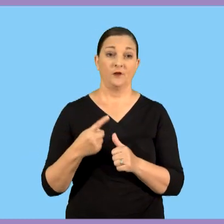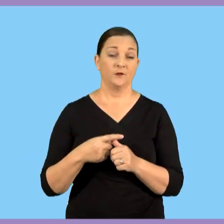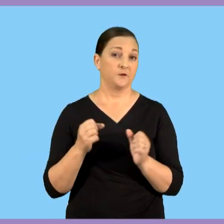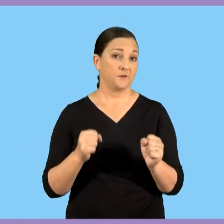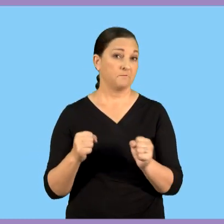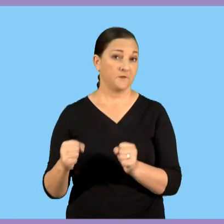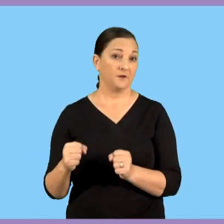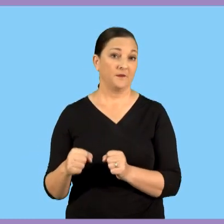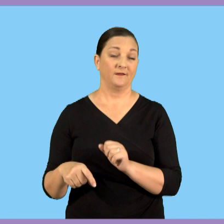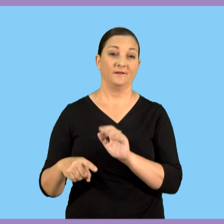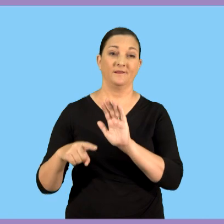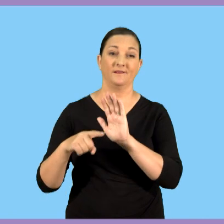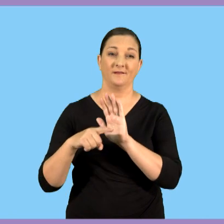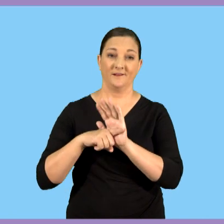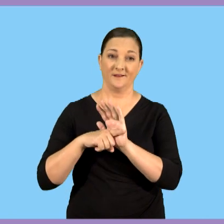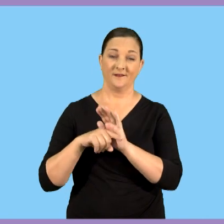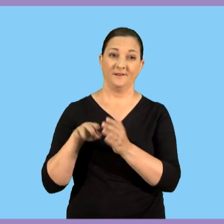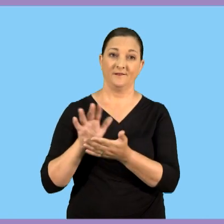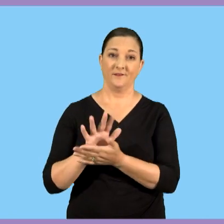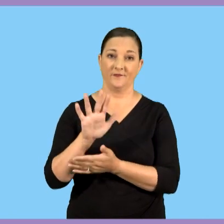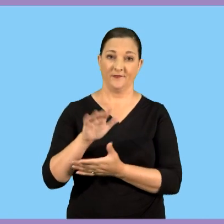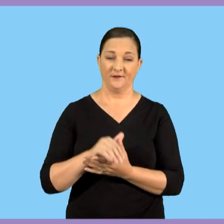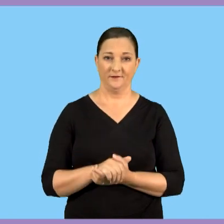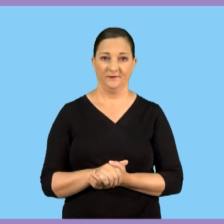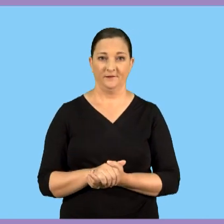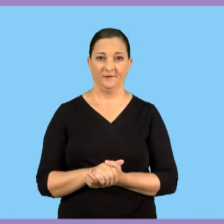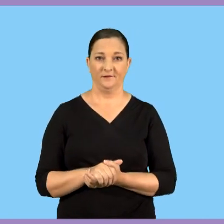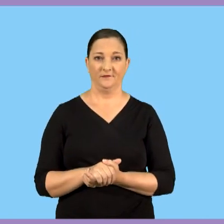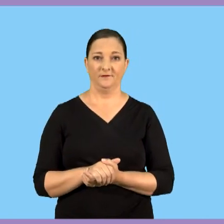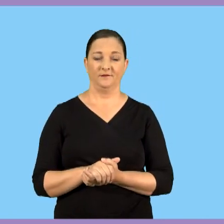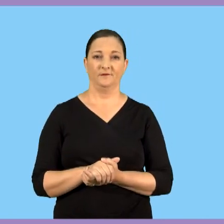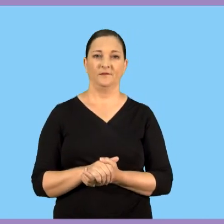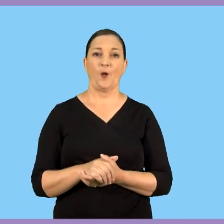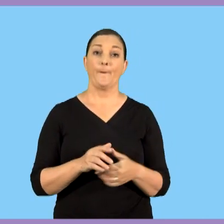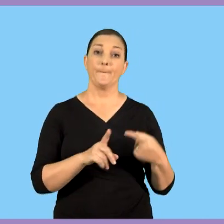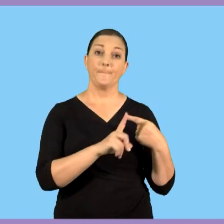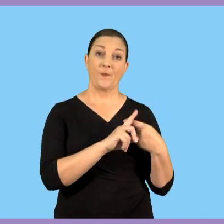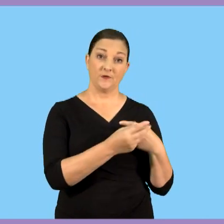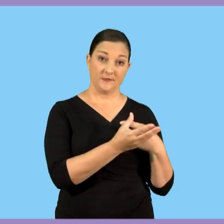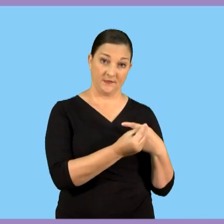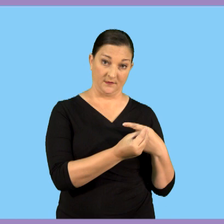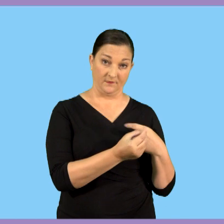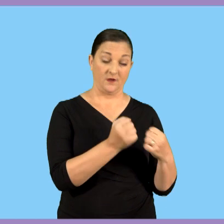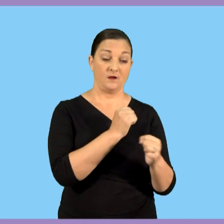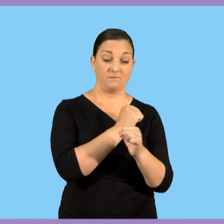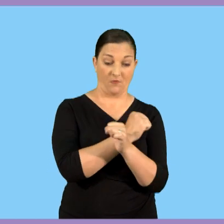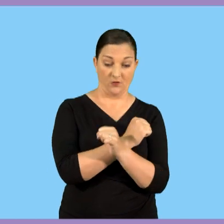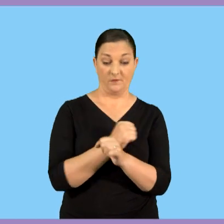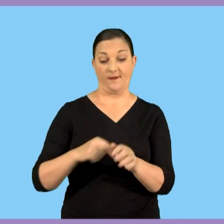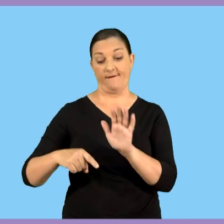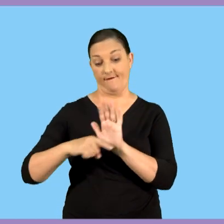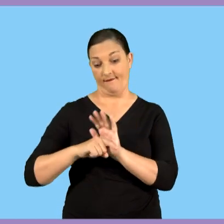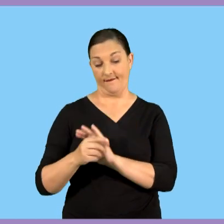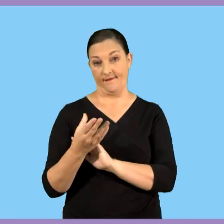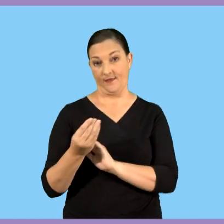our answer there is a negative 15 because we are multiplying a positive number with a negative